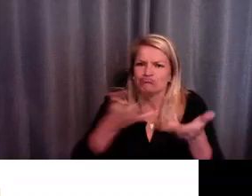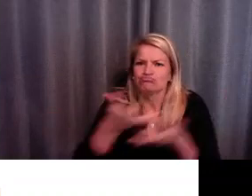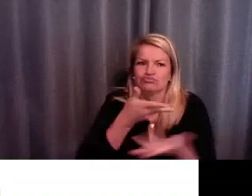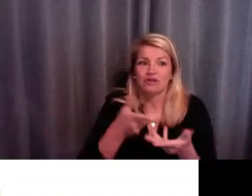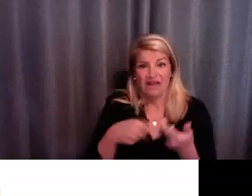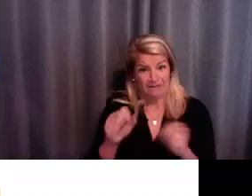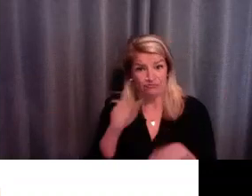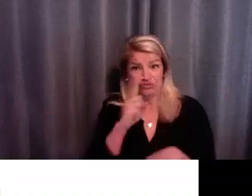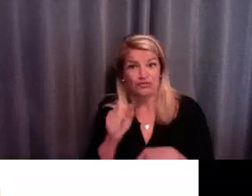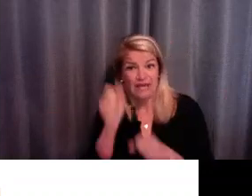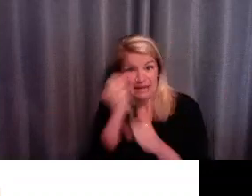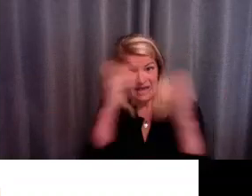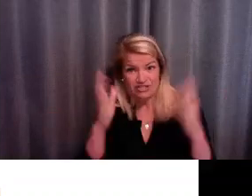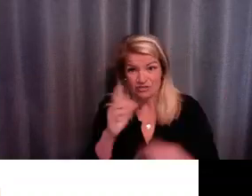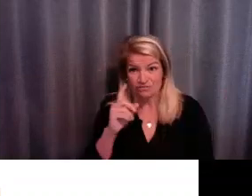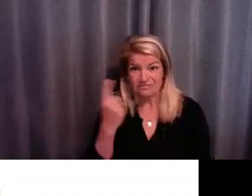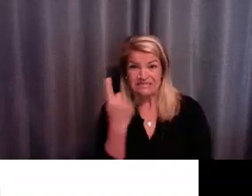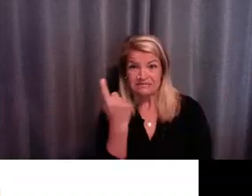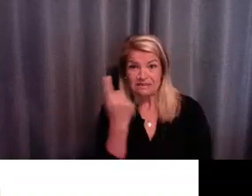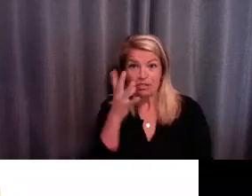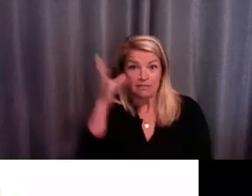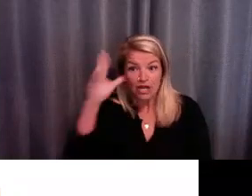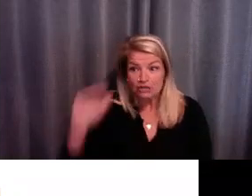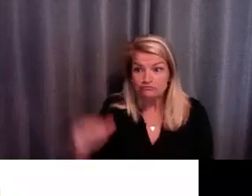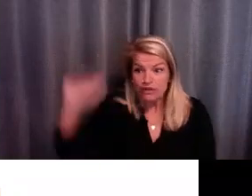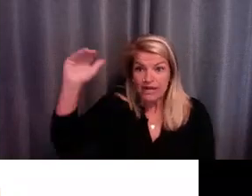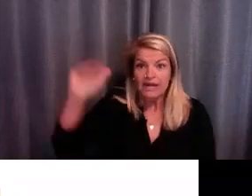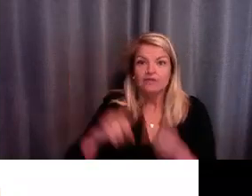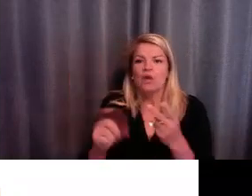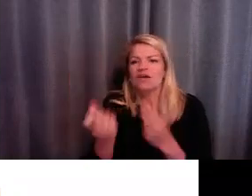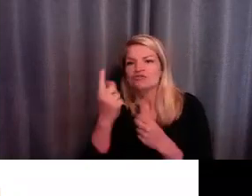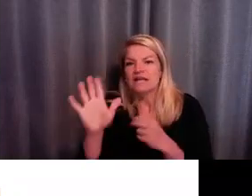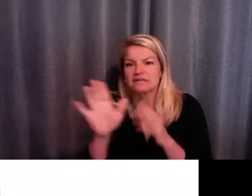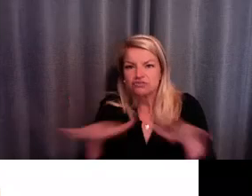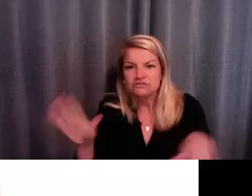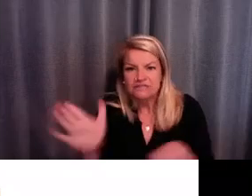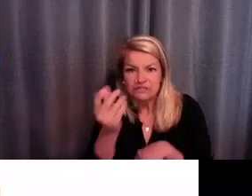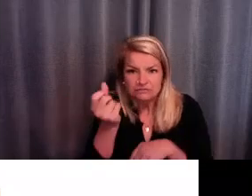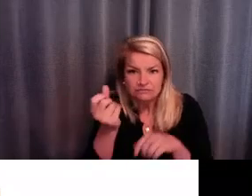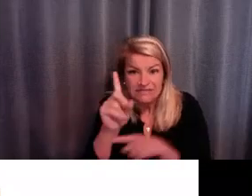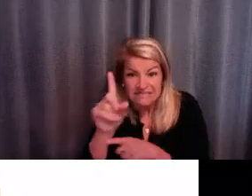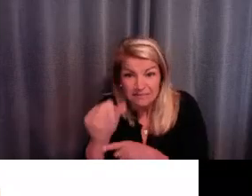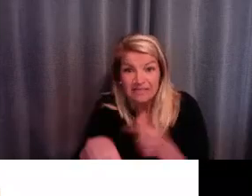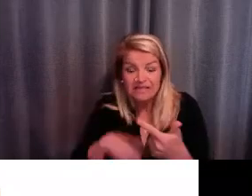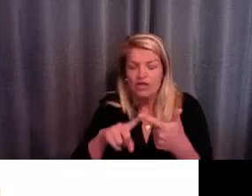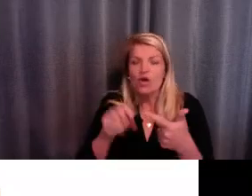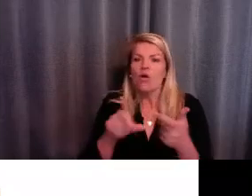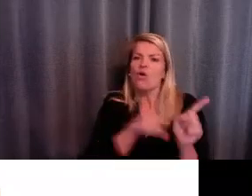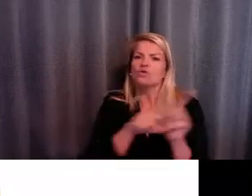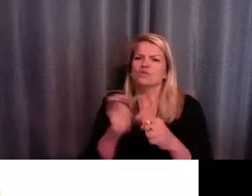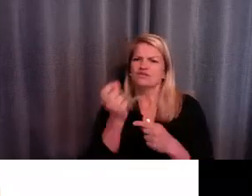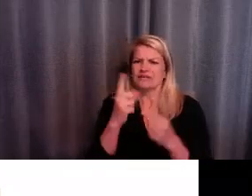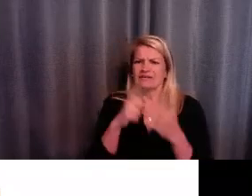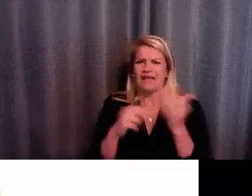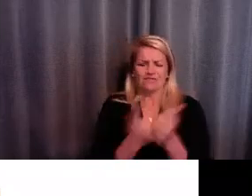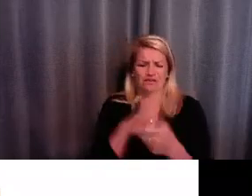a child alone, as well as understanding the child's disability, as well as understanding the early intervention and